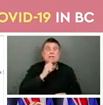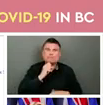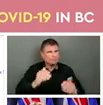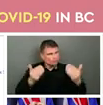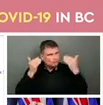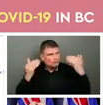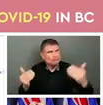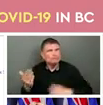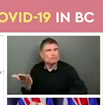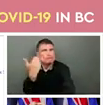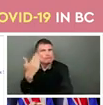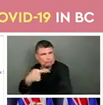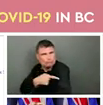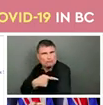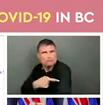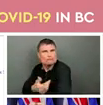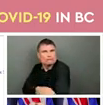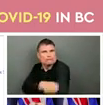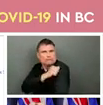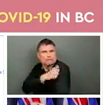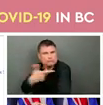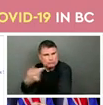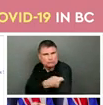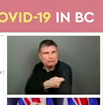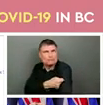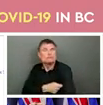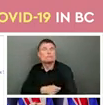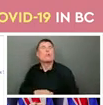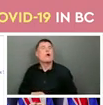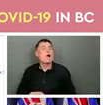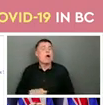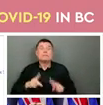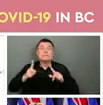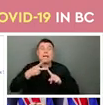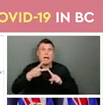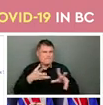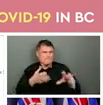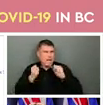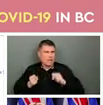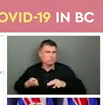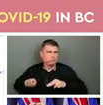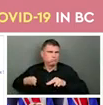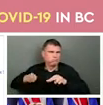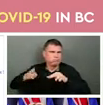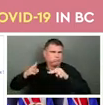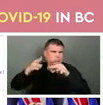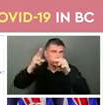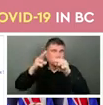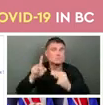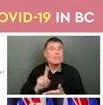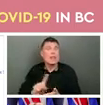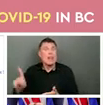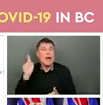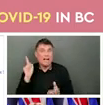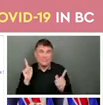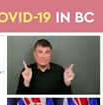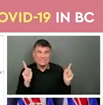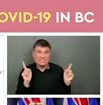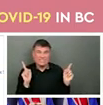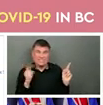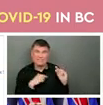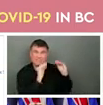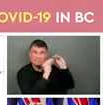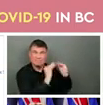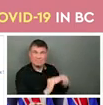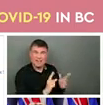now increasing as well. So we're at, as of when this slide was made last week, end of last week, we're about